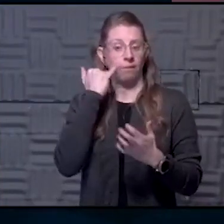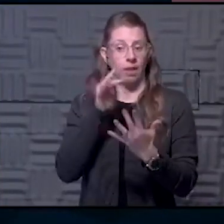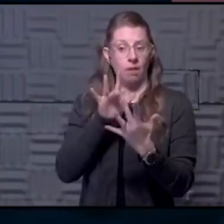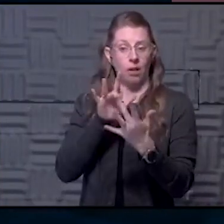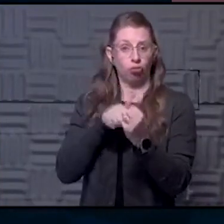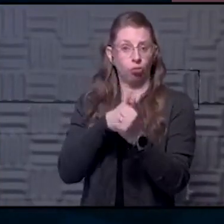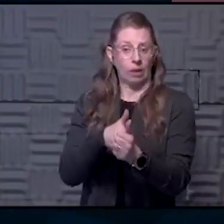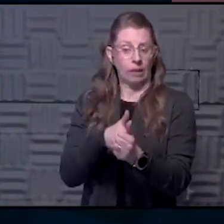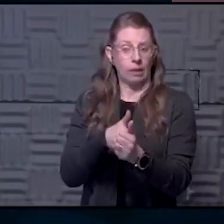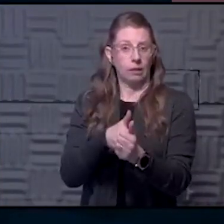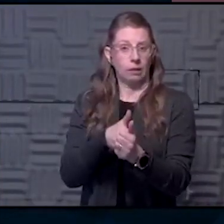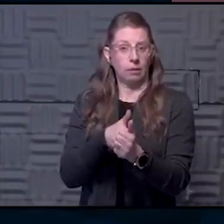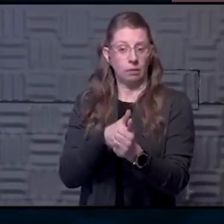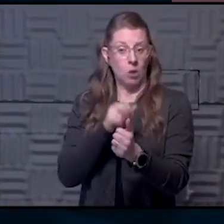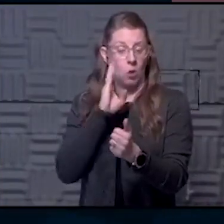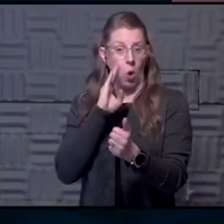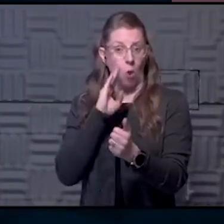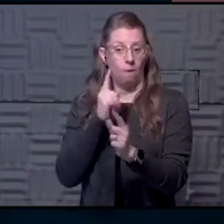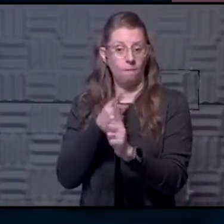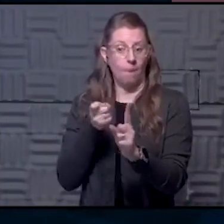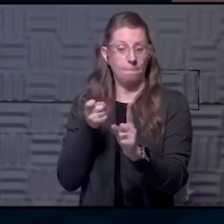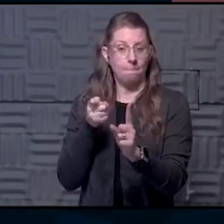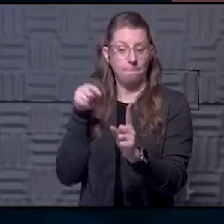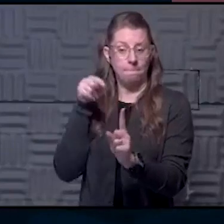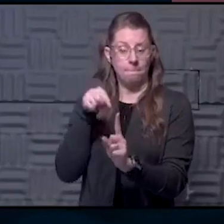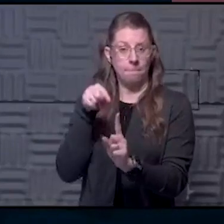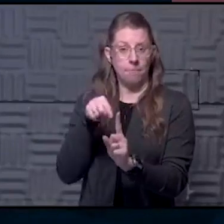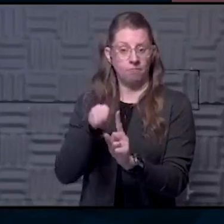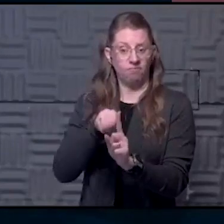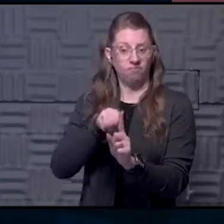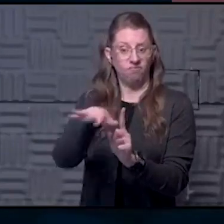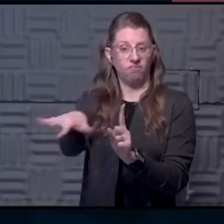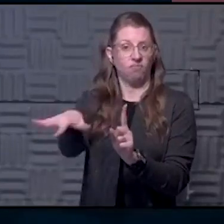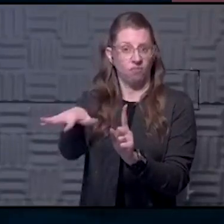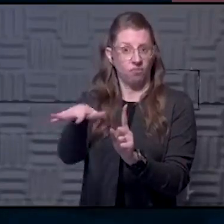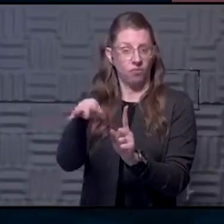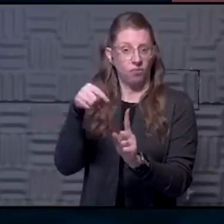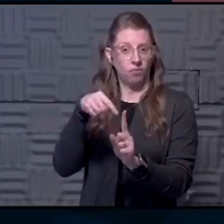contact tracing. So do you know the source of the new infection spread?